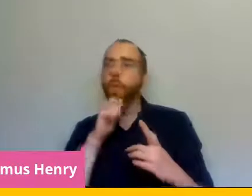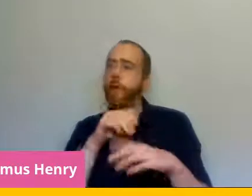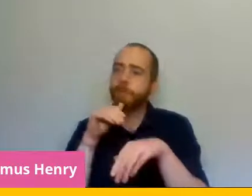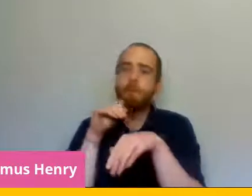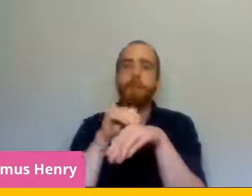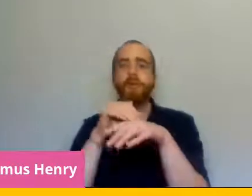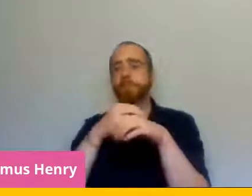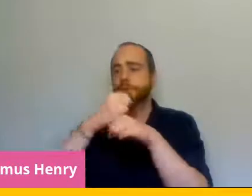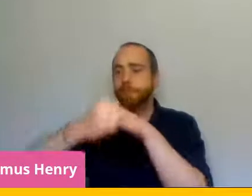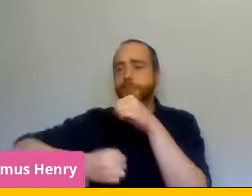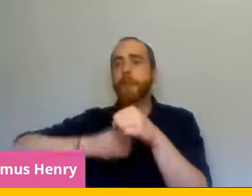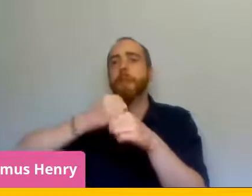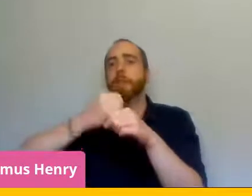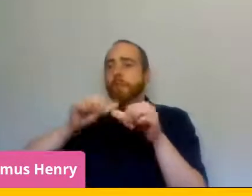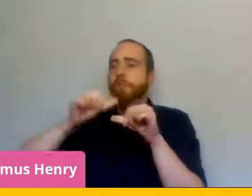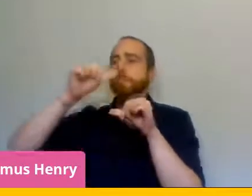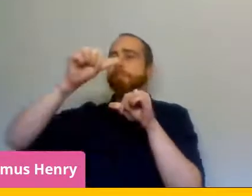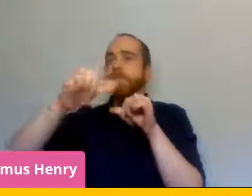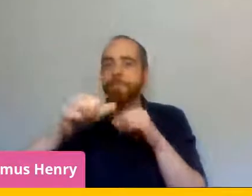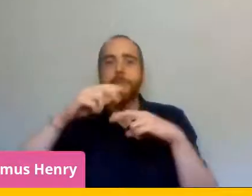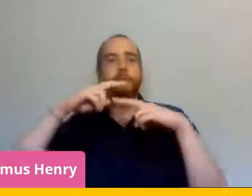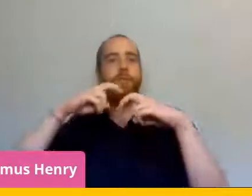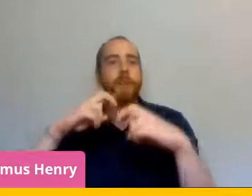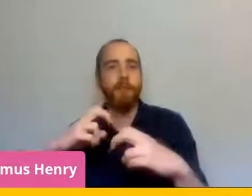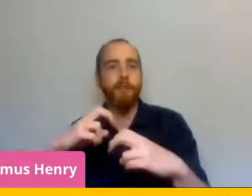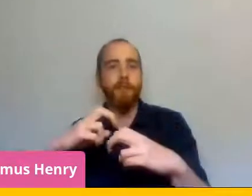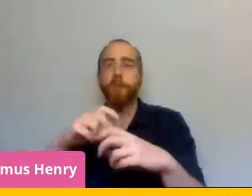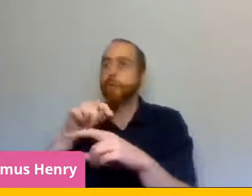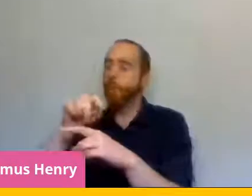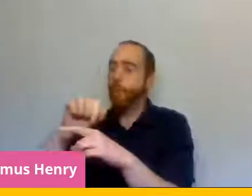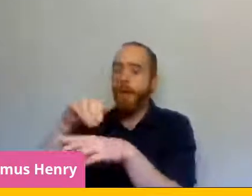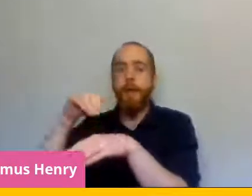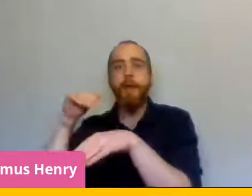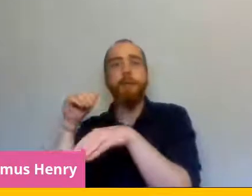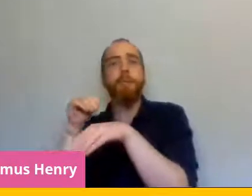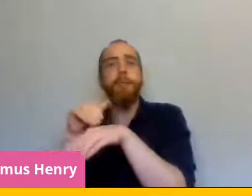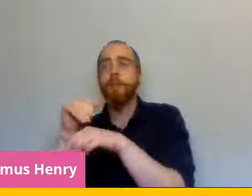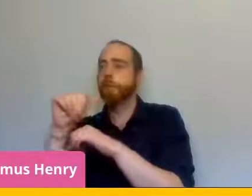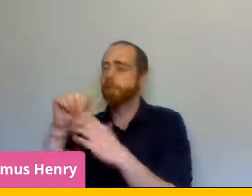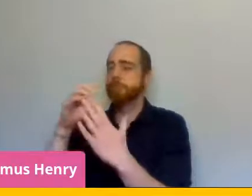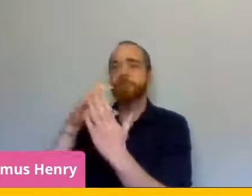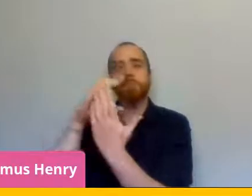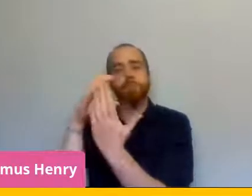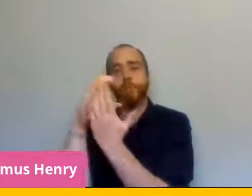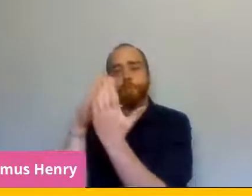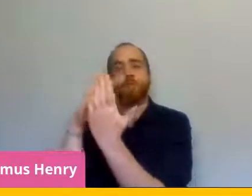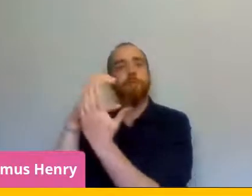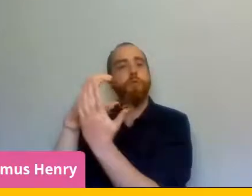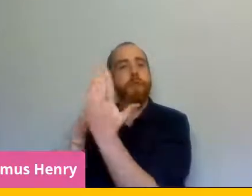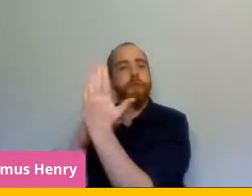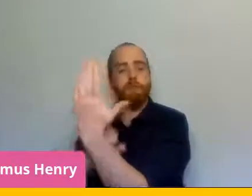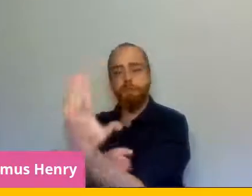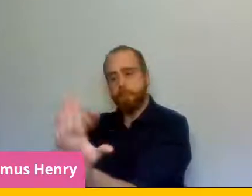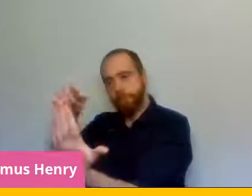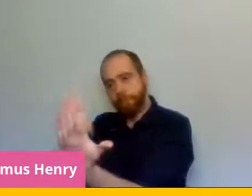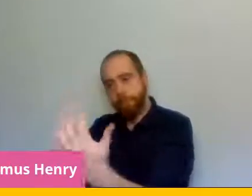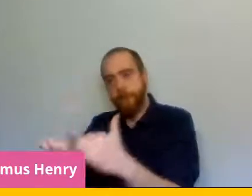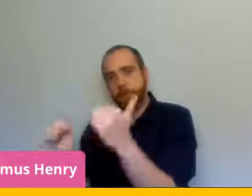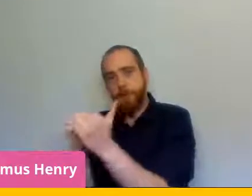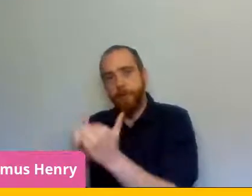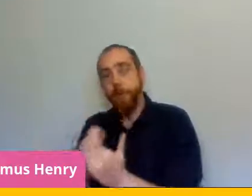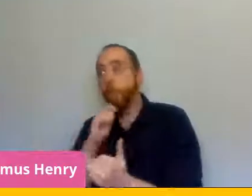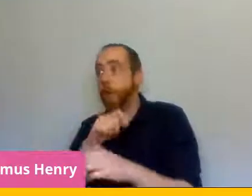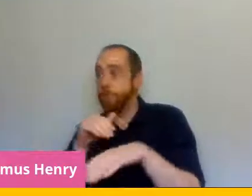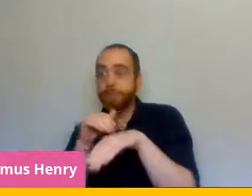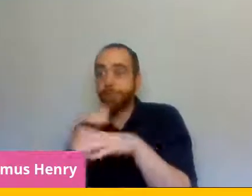of researchers. This will be the impact on your ability to look at your curriculum and green it. This will be the impact on your ability to look at